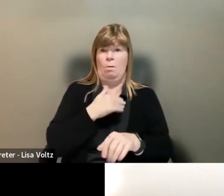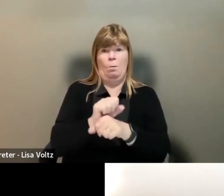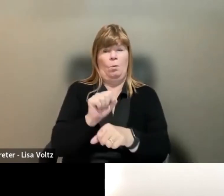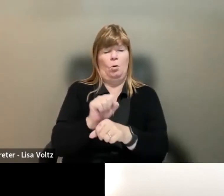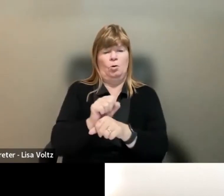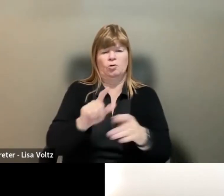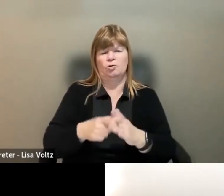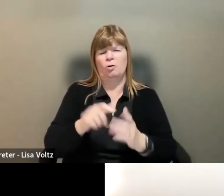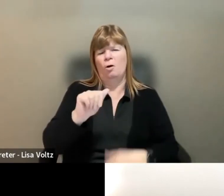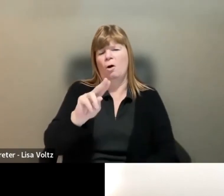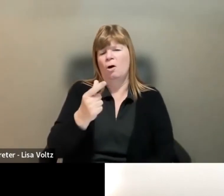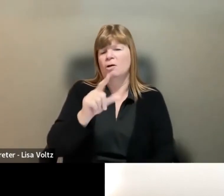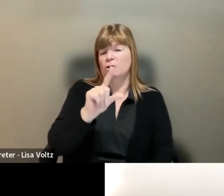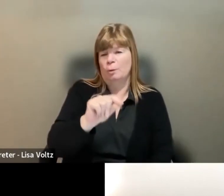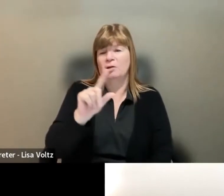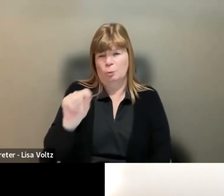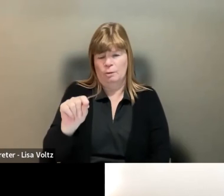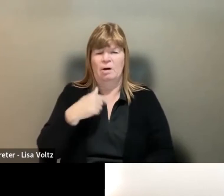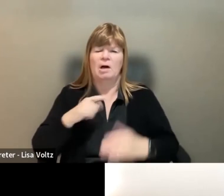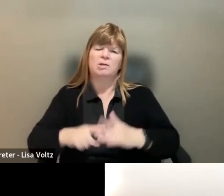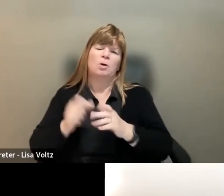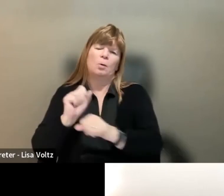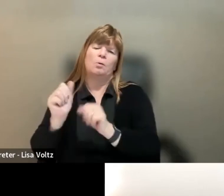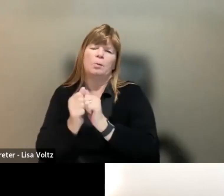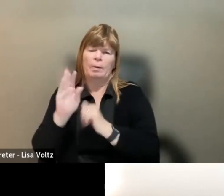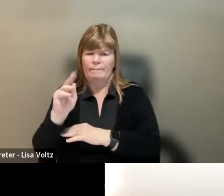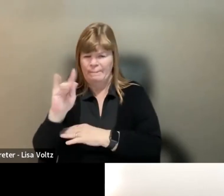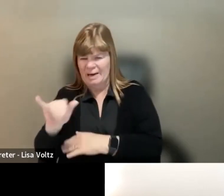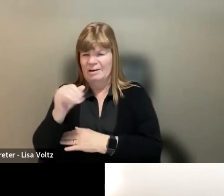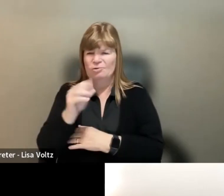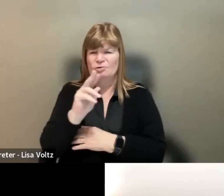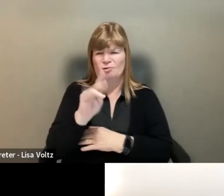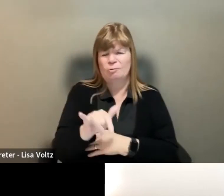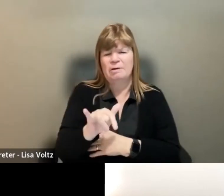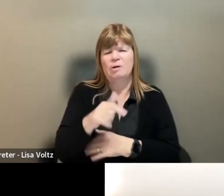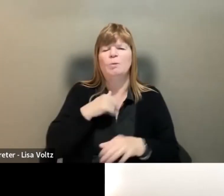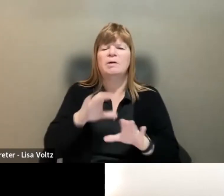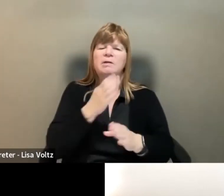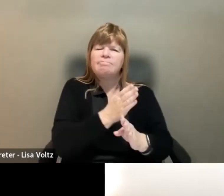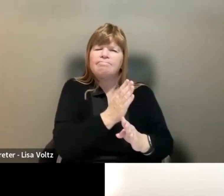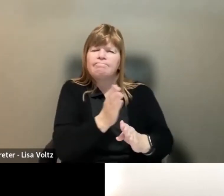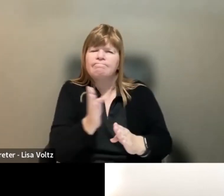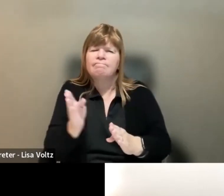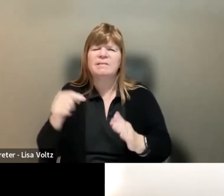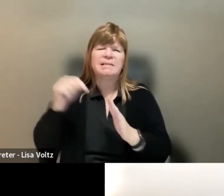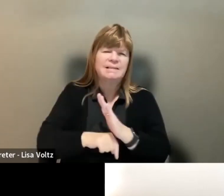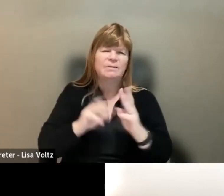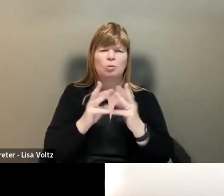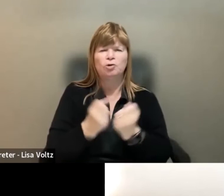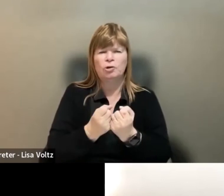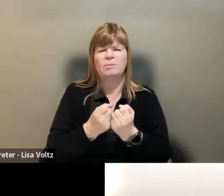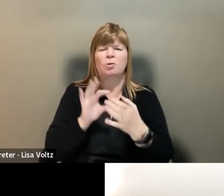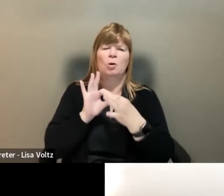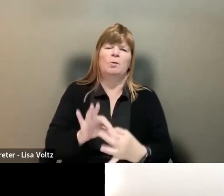started in August of 2020 when I started working with Becky and Judy, and we did a series of intensive workshops on